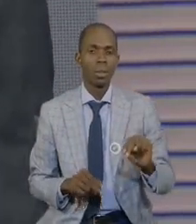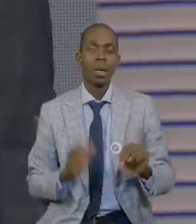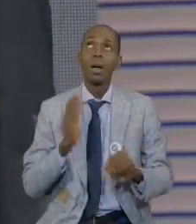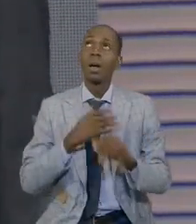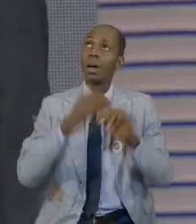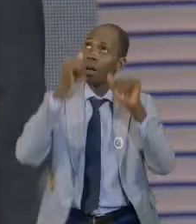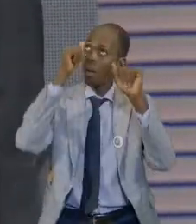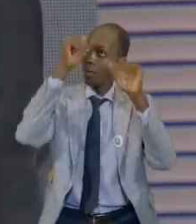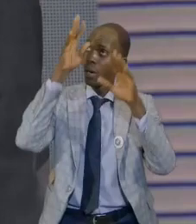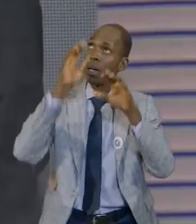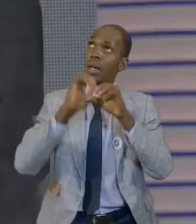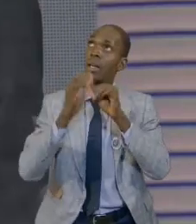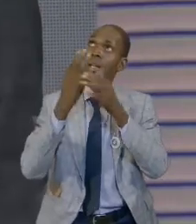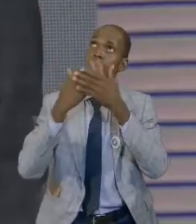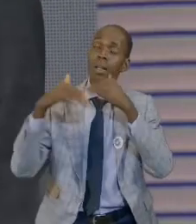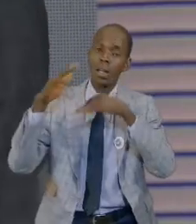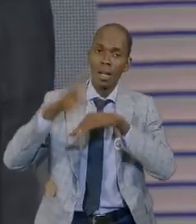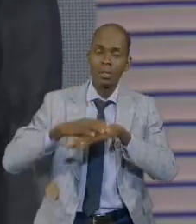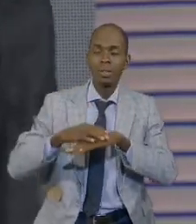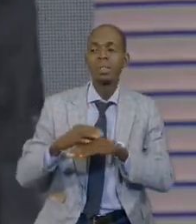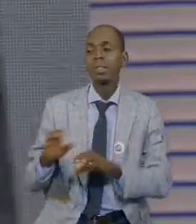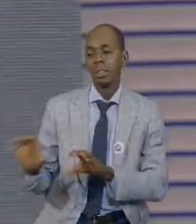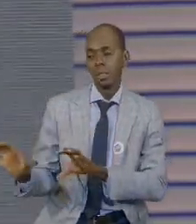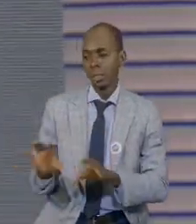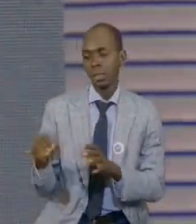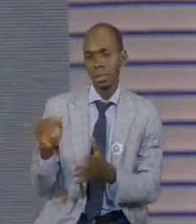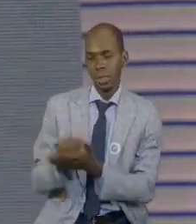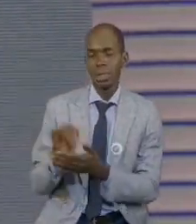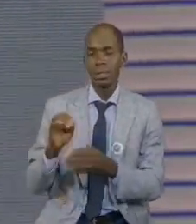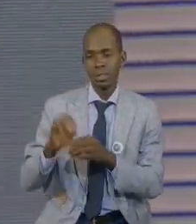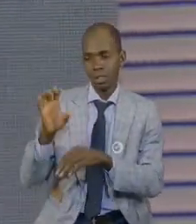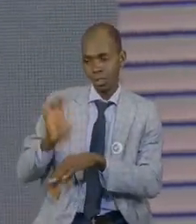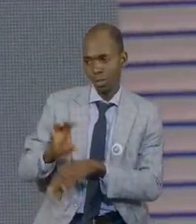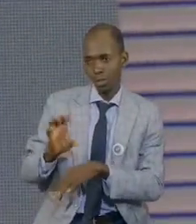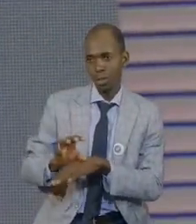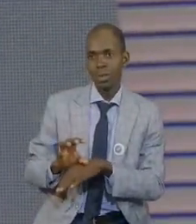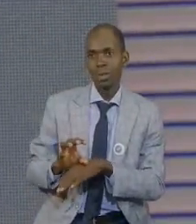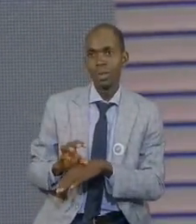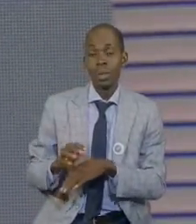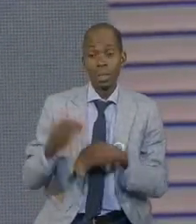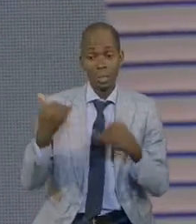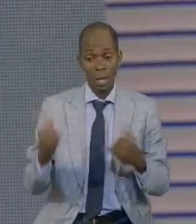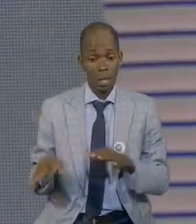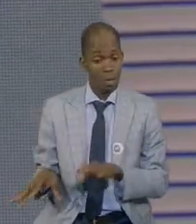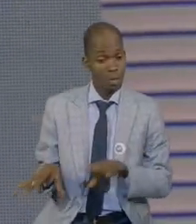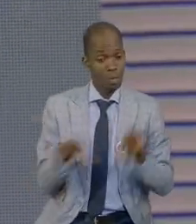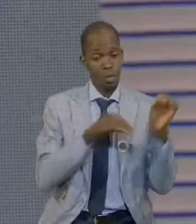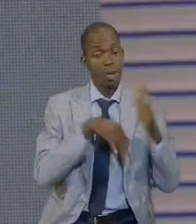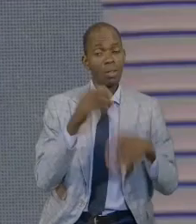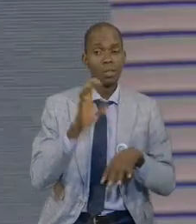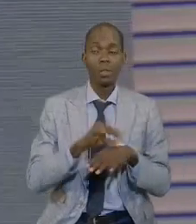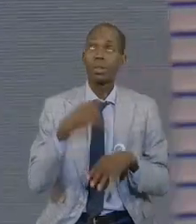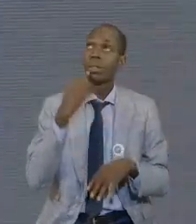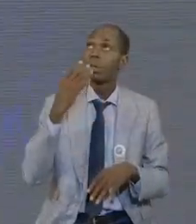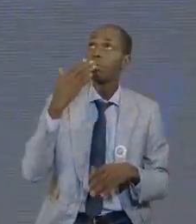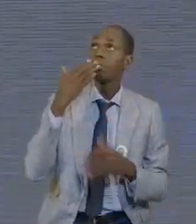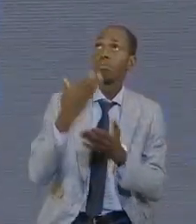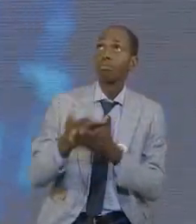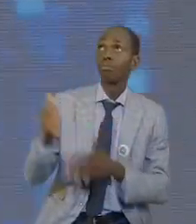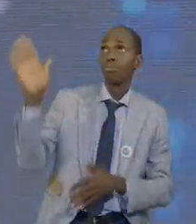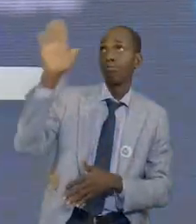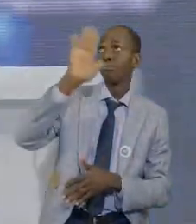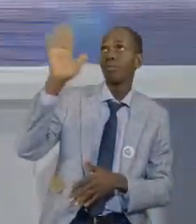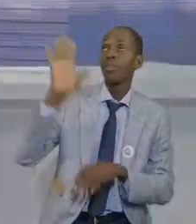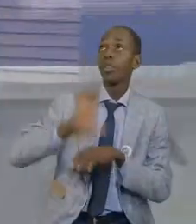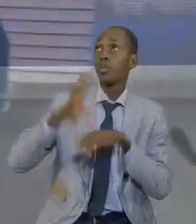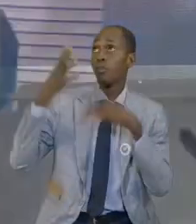will leave him in the church well sit back by it there's something else finished a